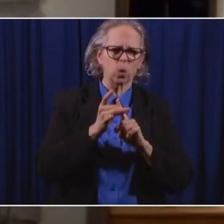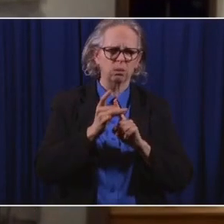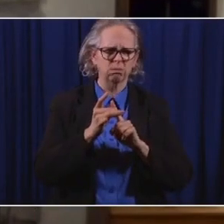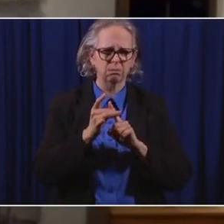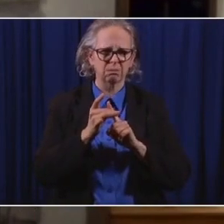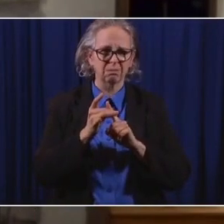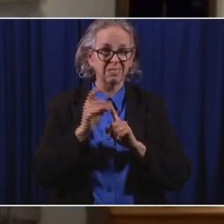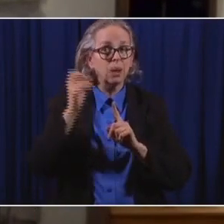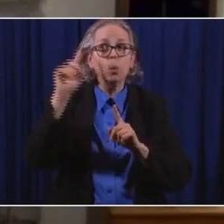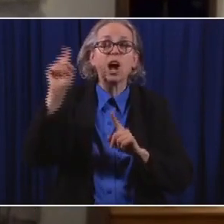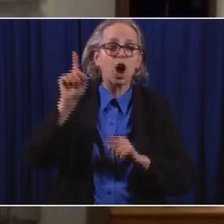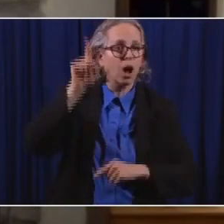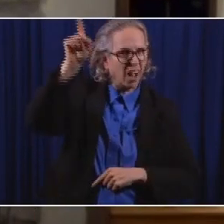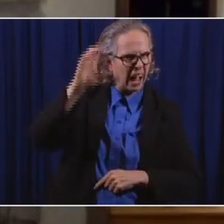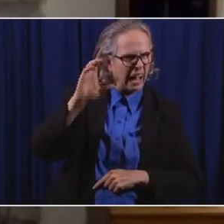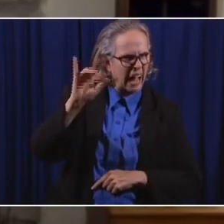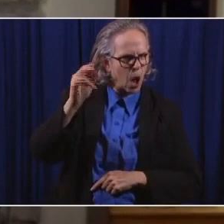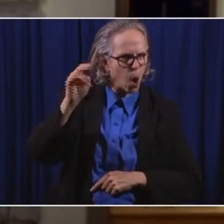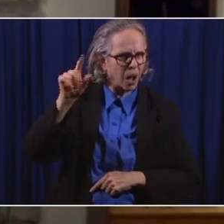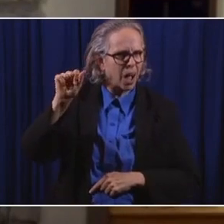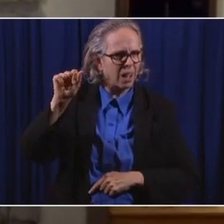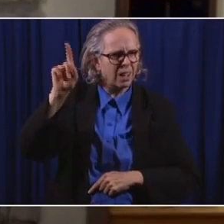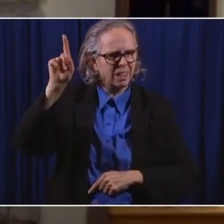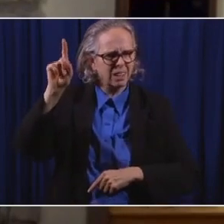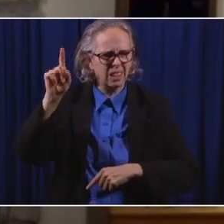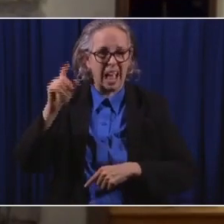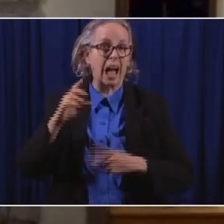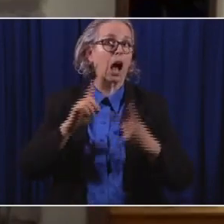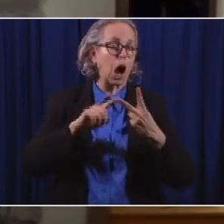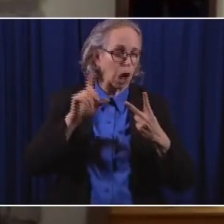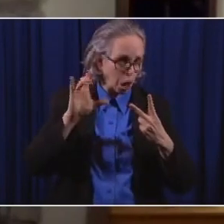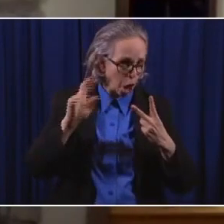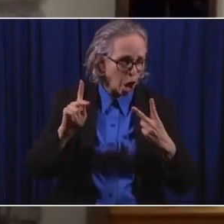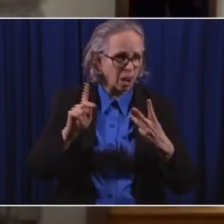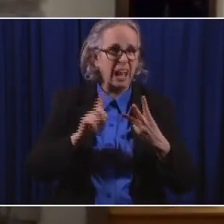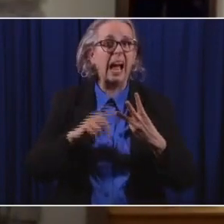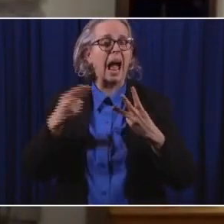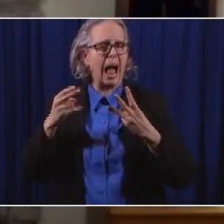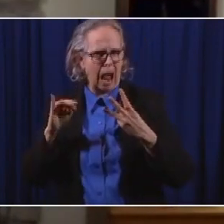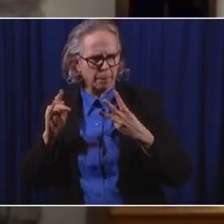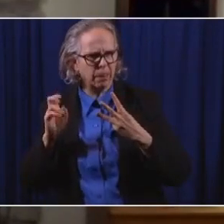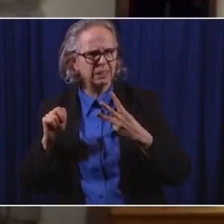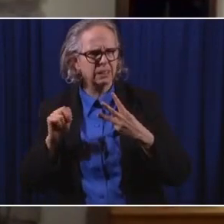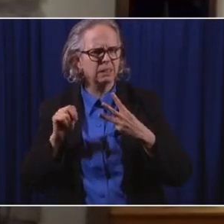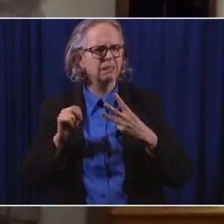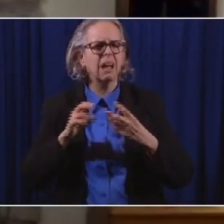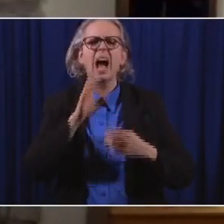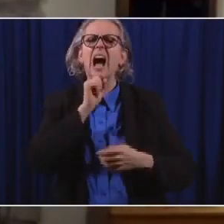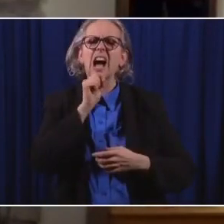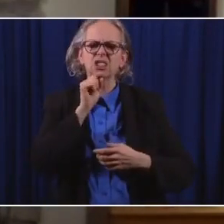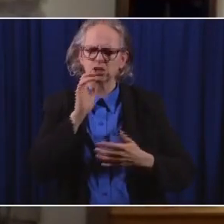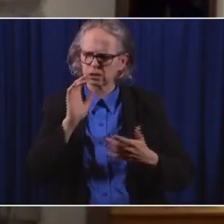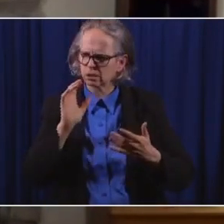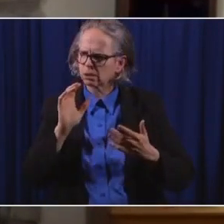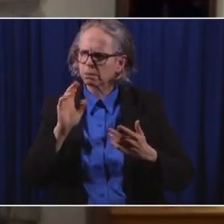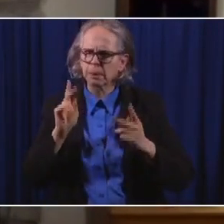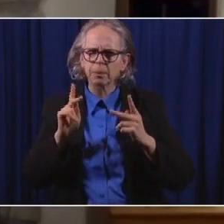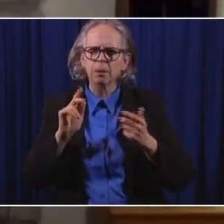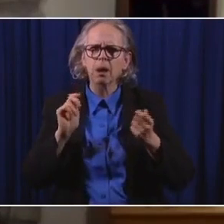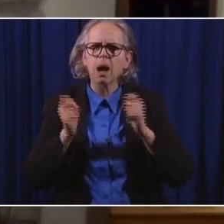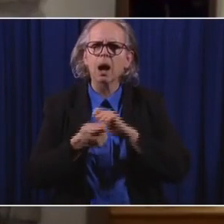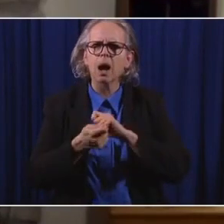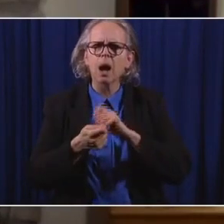in Cuyahoga, Clark, and Hamilton counties has moved from people in their early 40s to people in their late 40s. So we'll continue to see